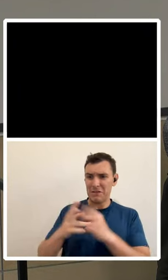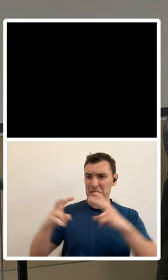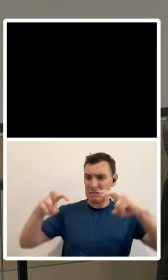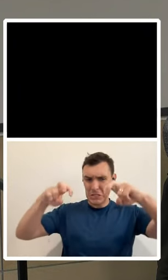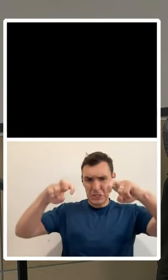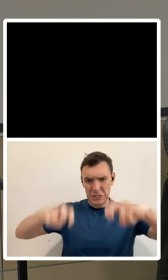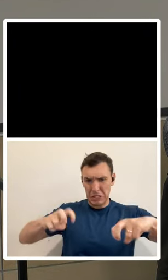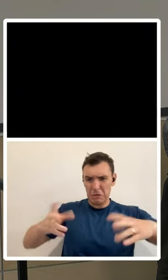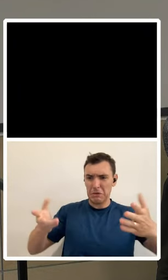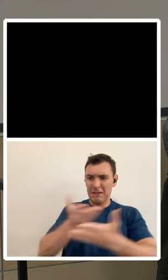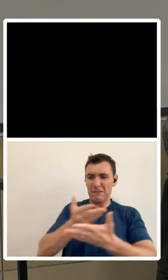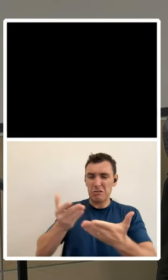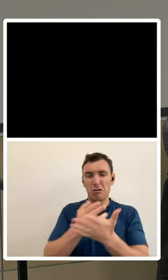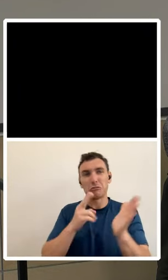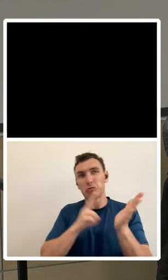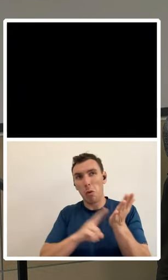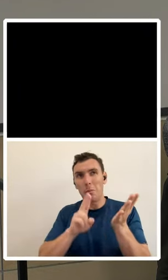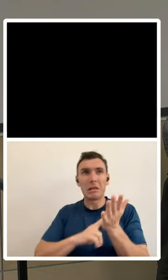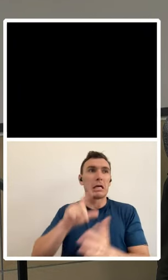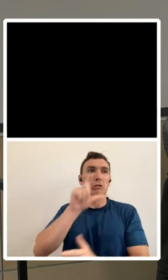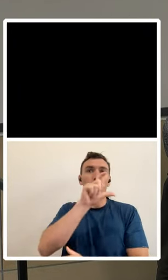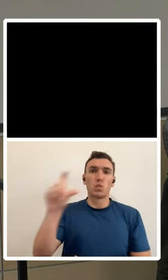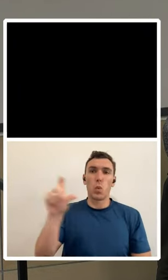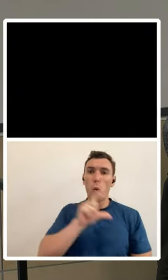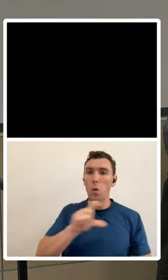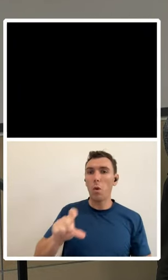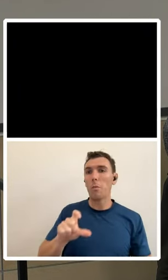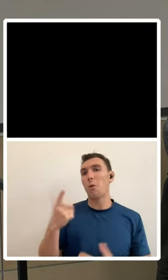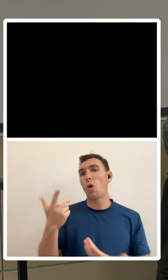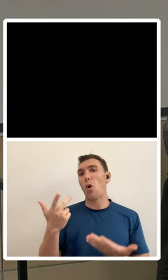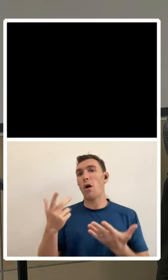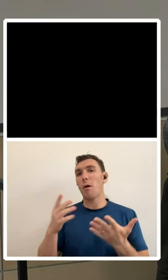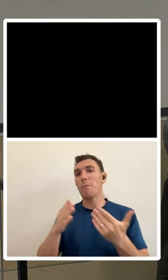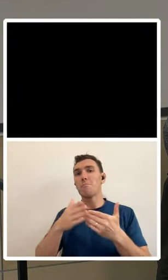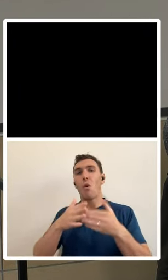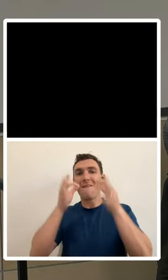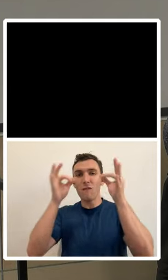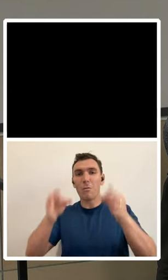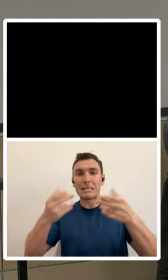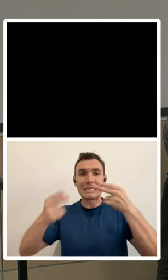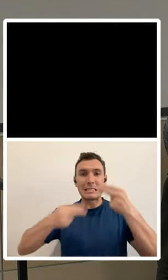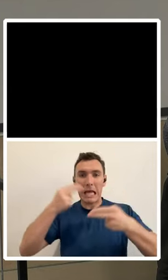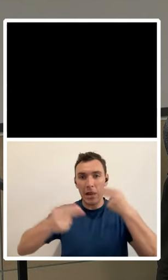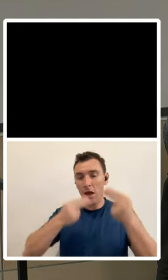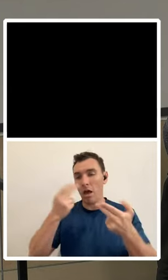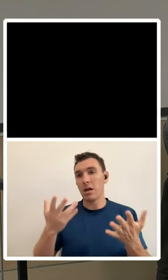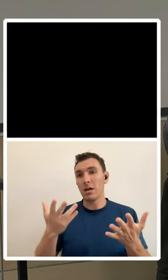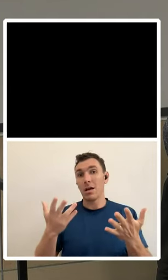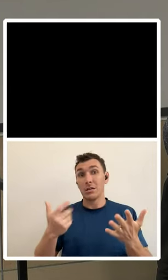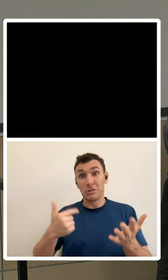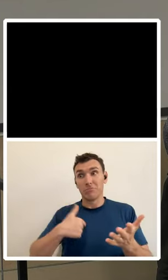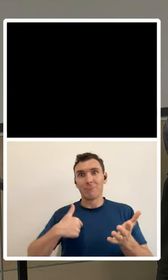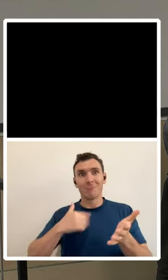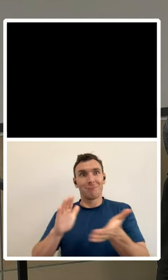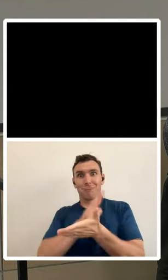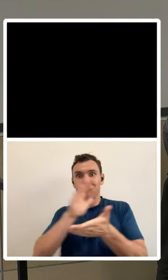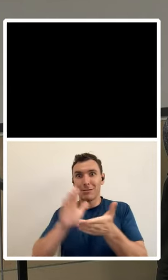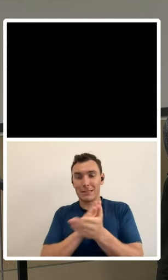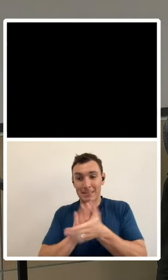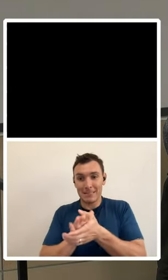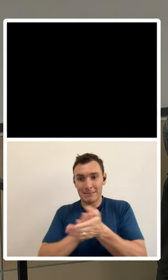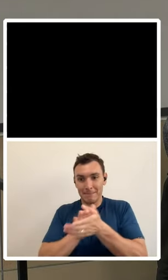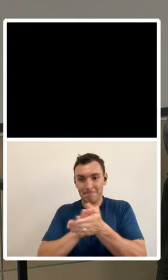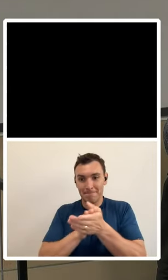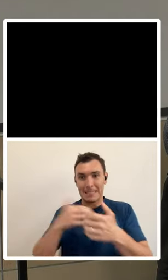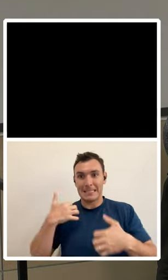or at a dinner or whatever. So I'm thrilled to have this opportunity to talk to you about this amazing book, this